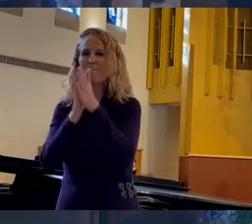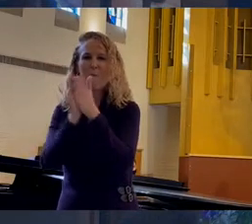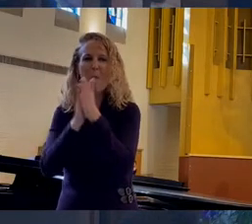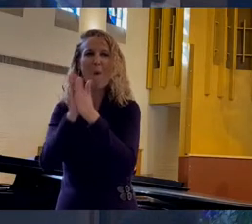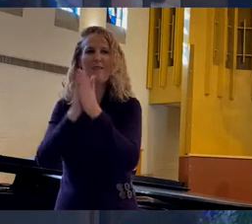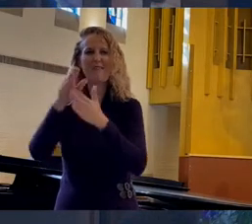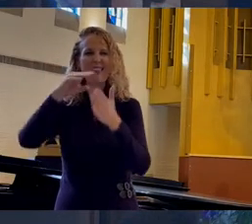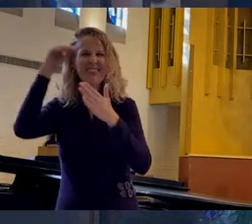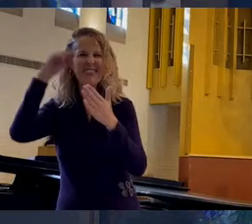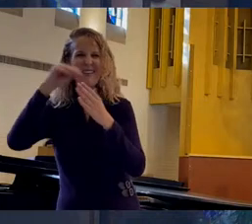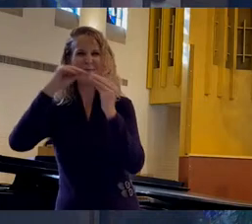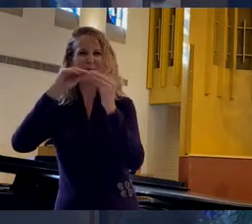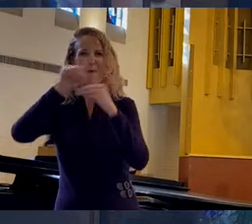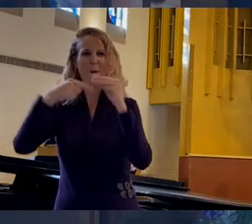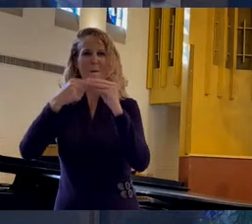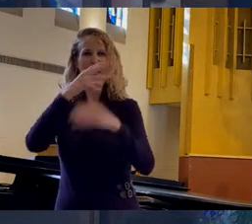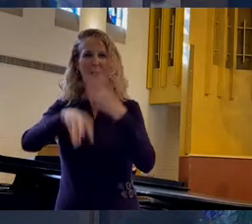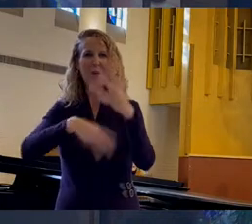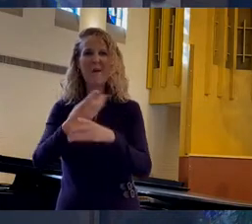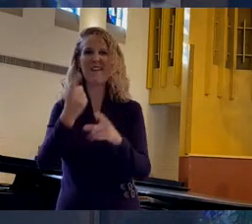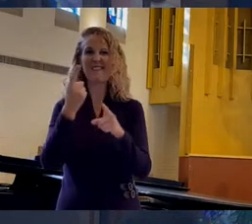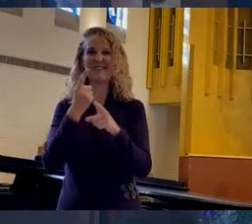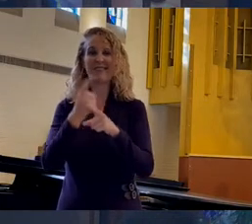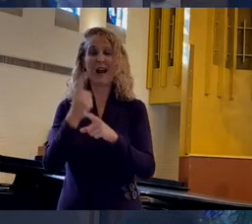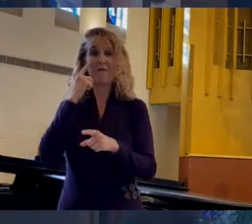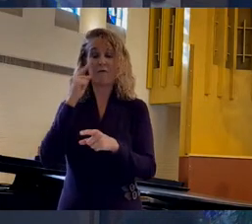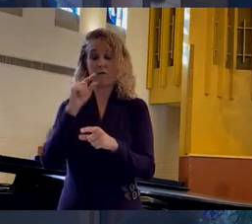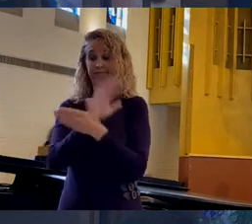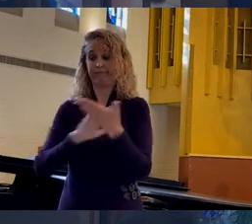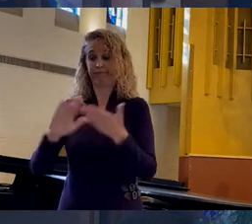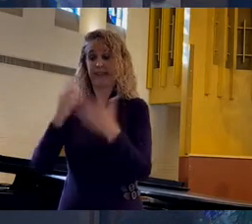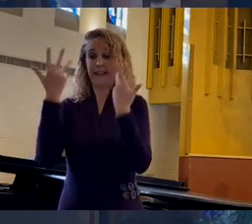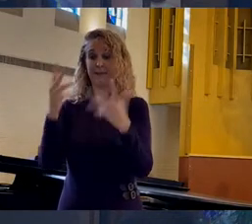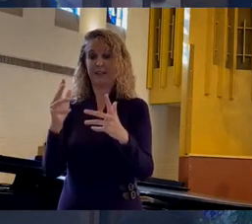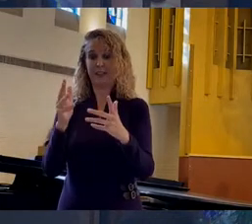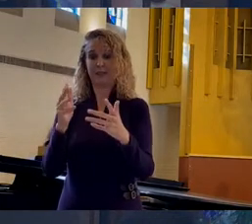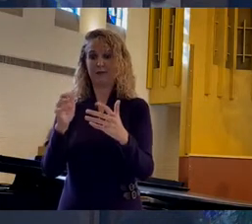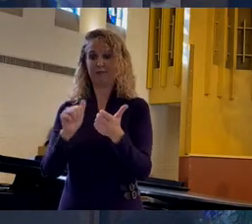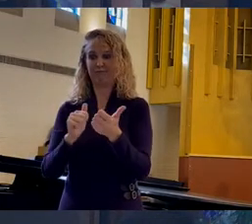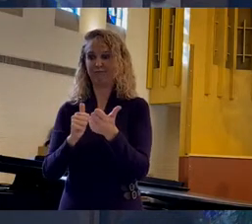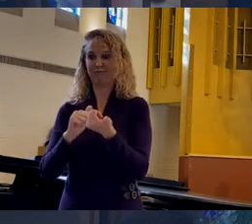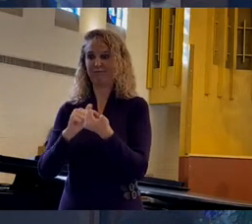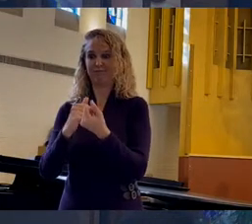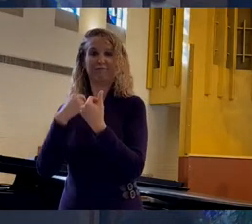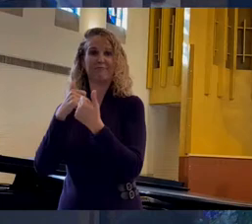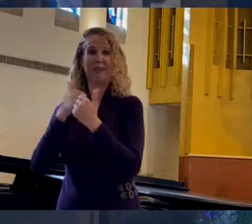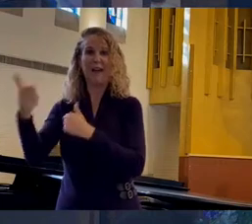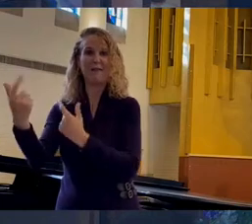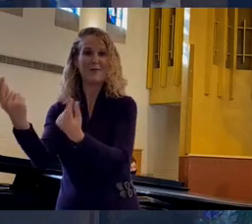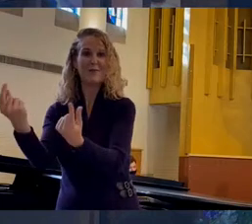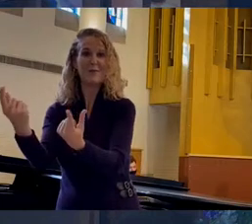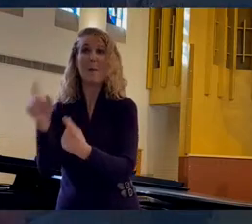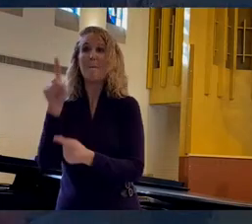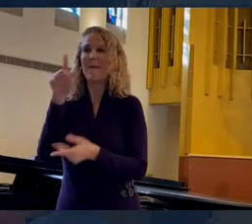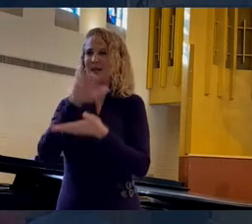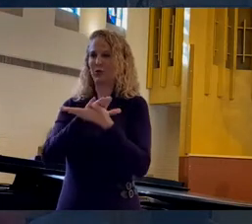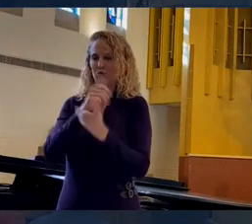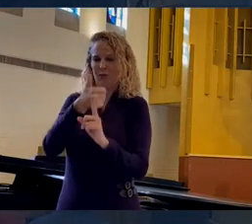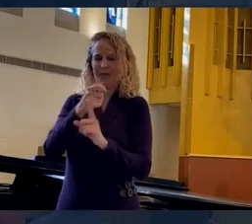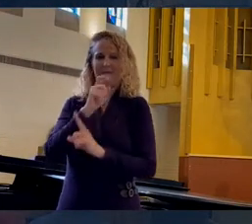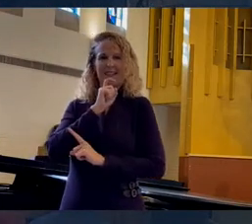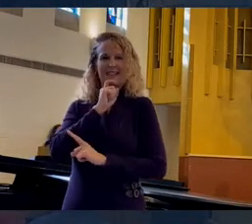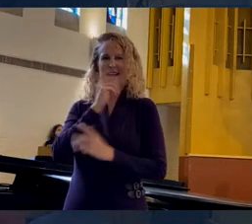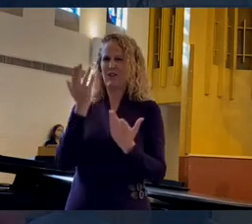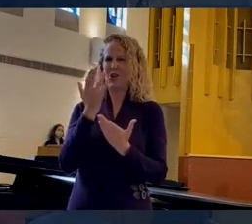motivated to learn about the world, to be prepared for what comes next, for a future. But a school like